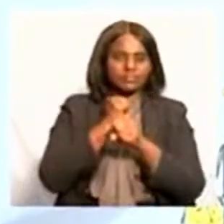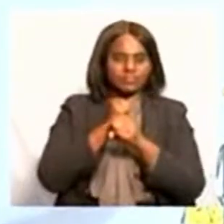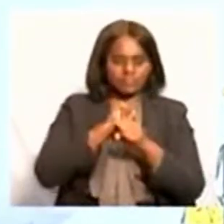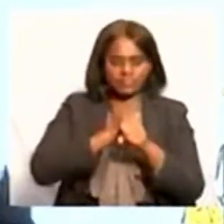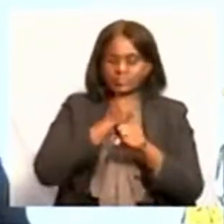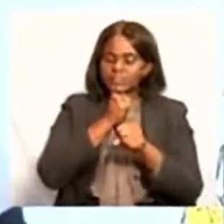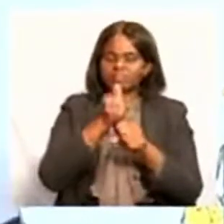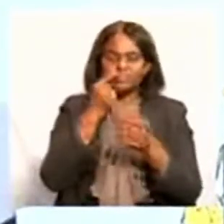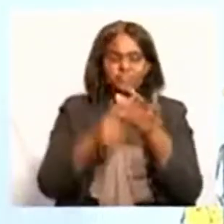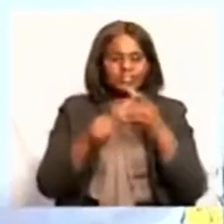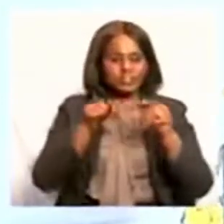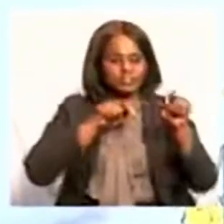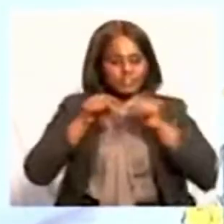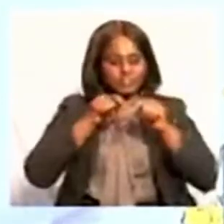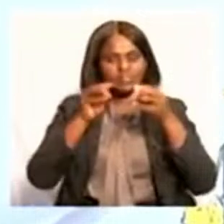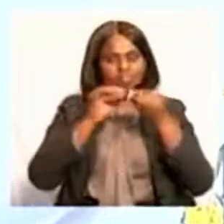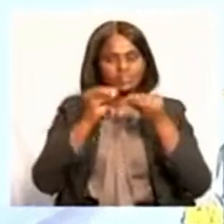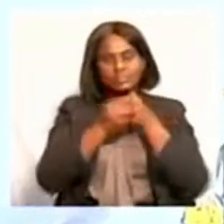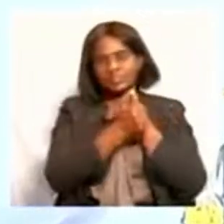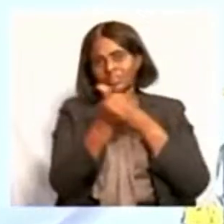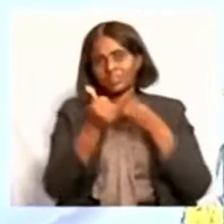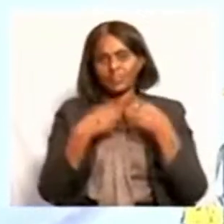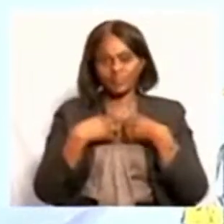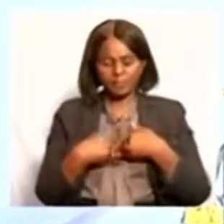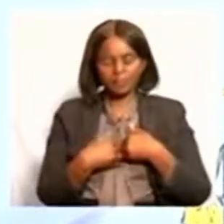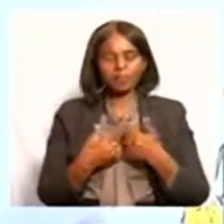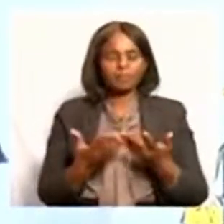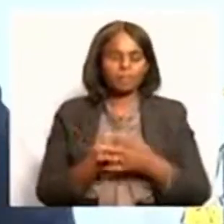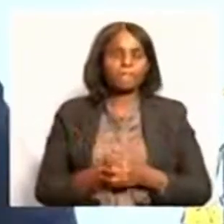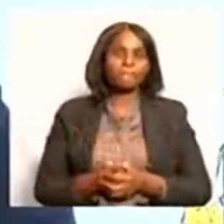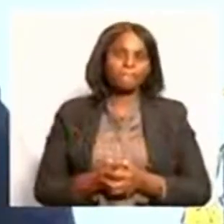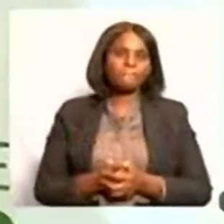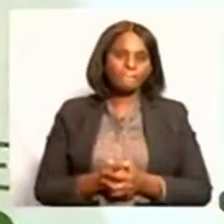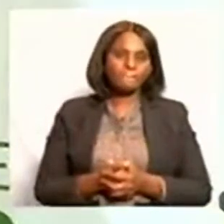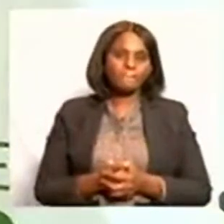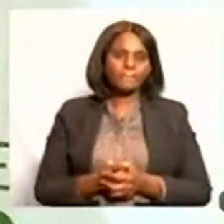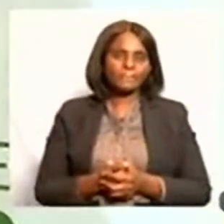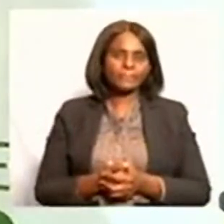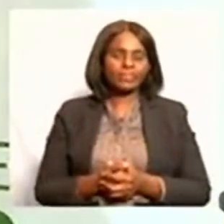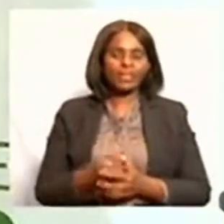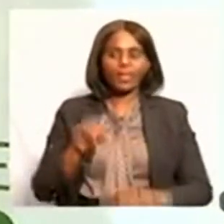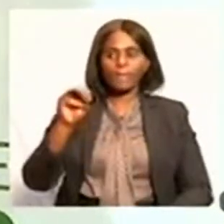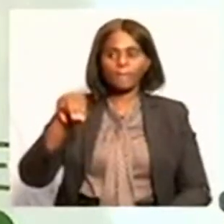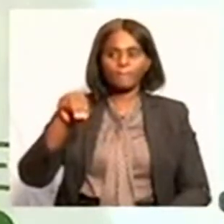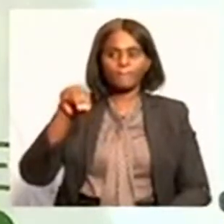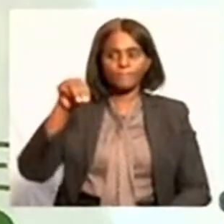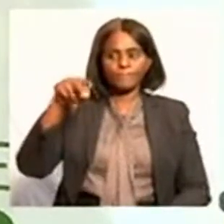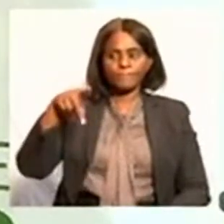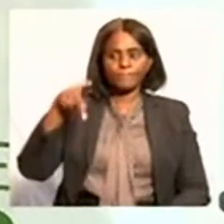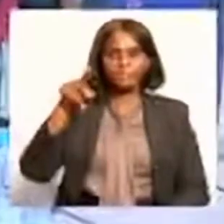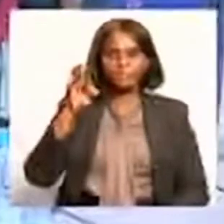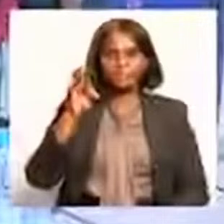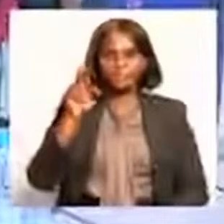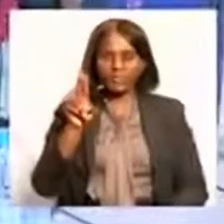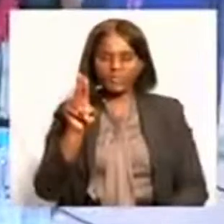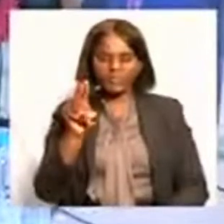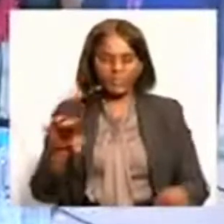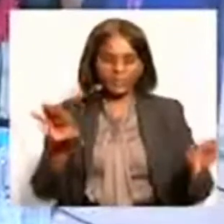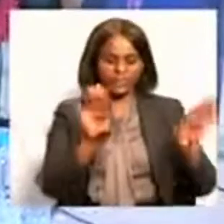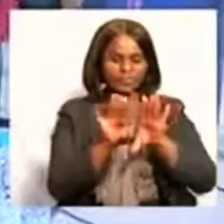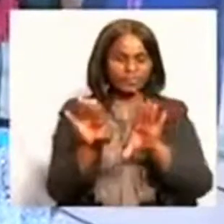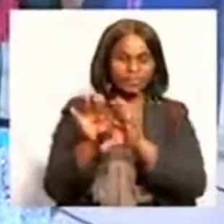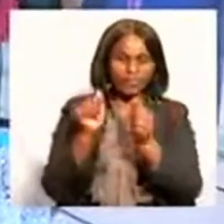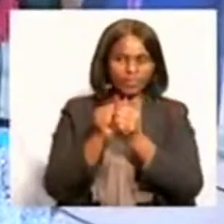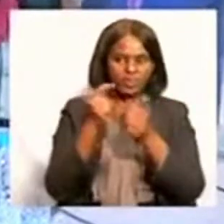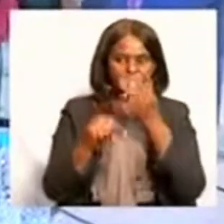not being controlled by anyone. Yeah. All right. And Mr. Mpofwa, in closing, with regards to what